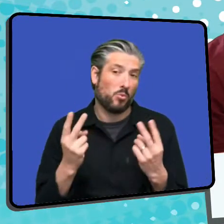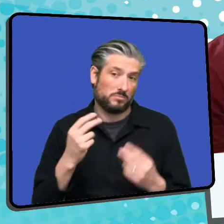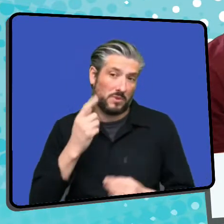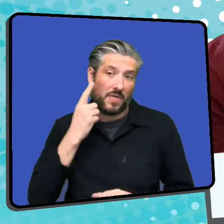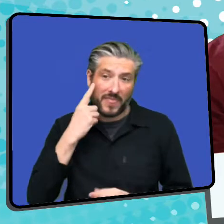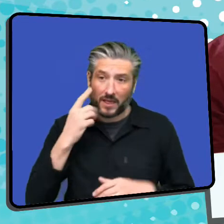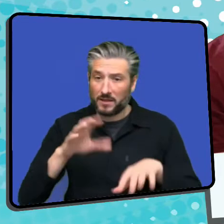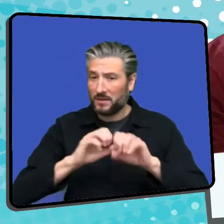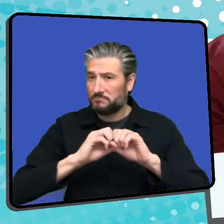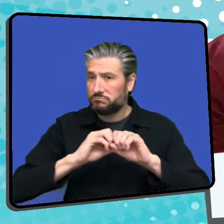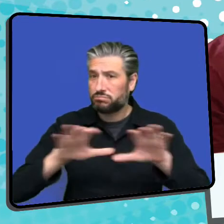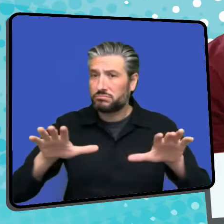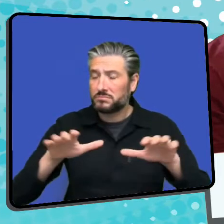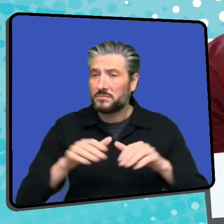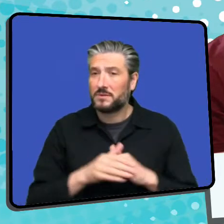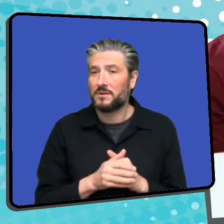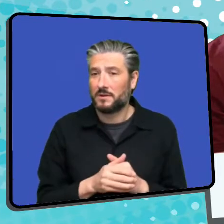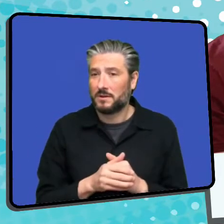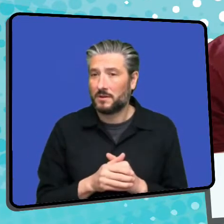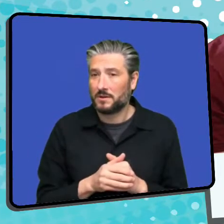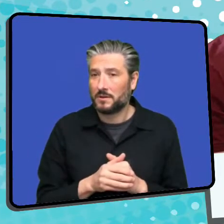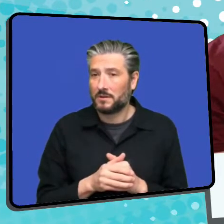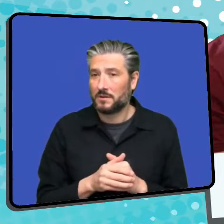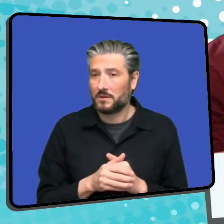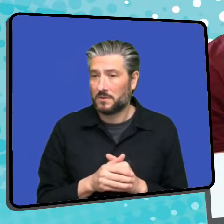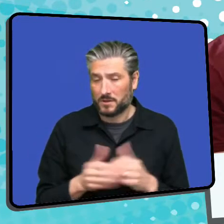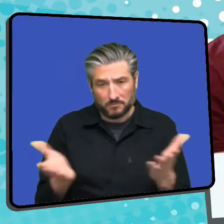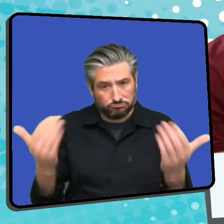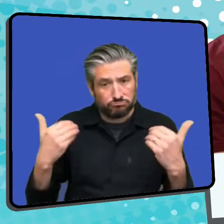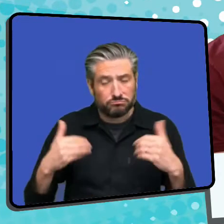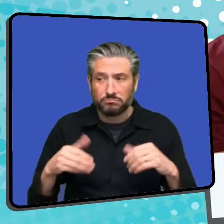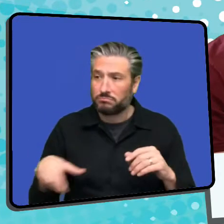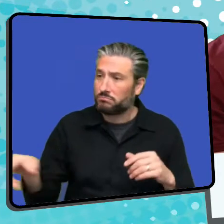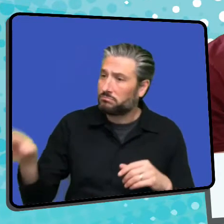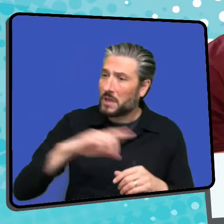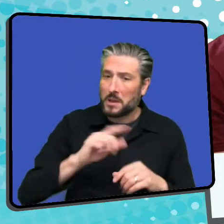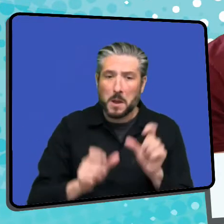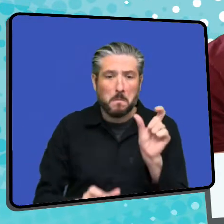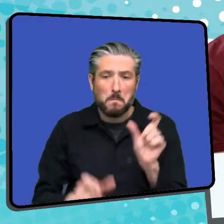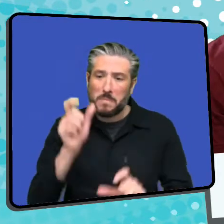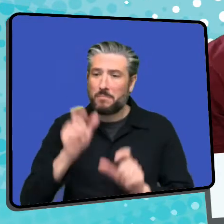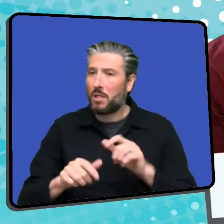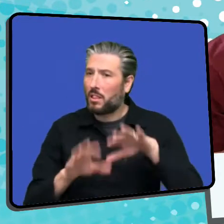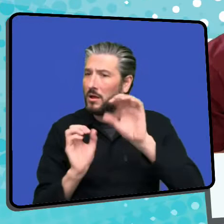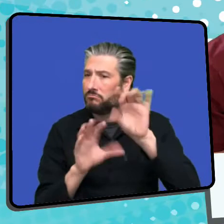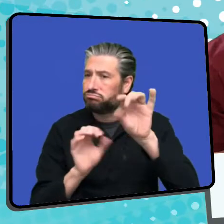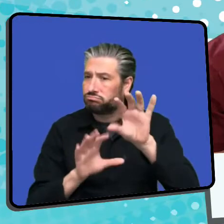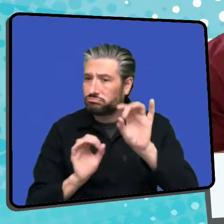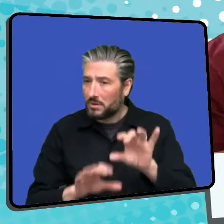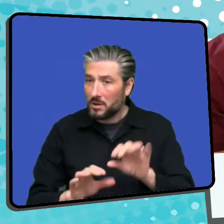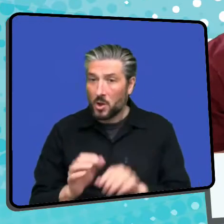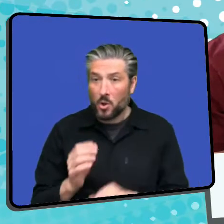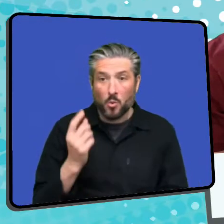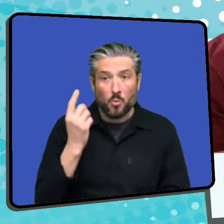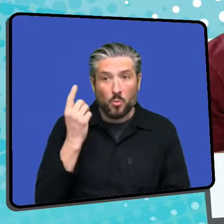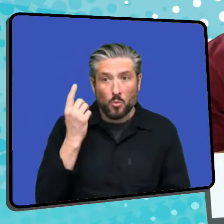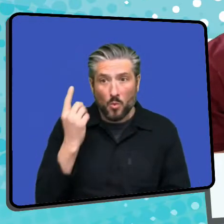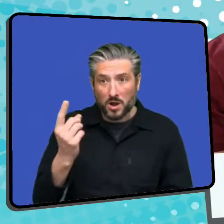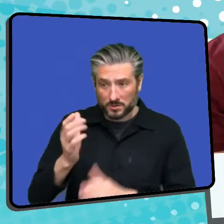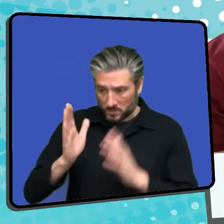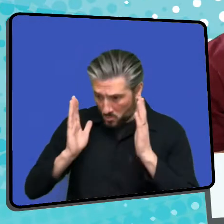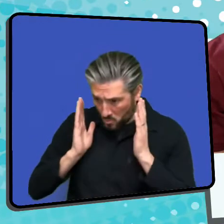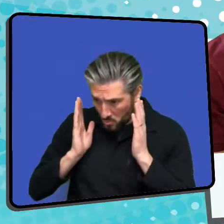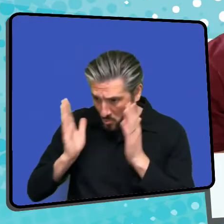that anyone's opinion will be a welcome contribution, because there is no definite methodology of detecting the deceptive opinion spam.